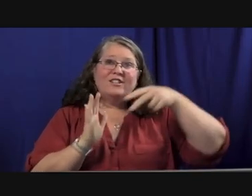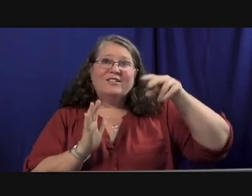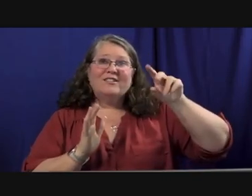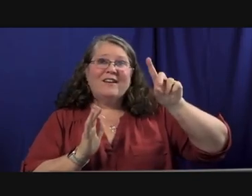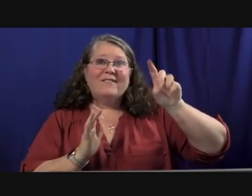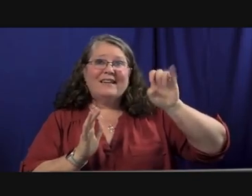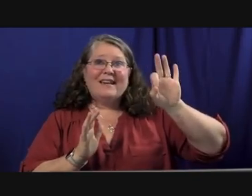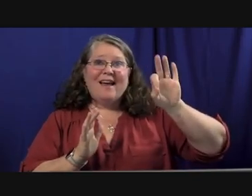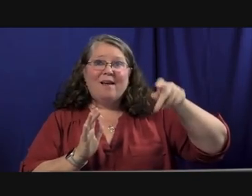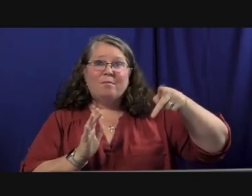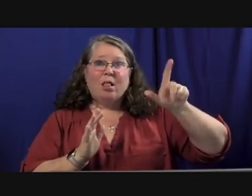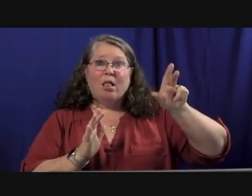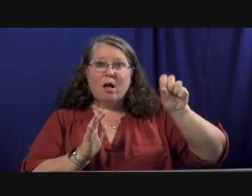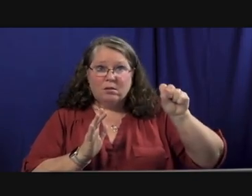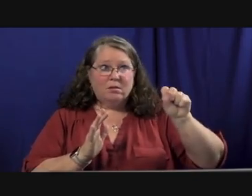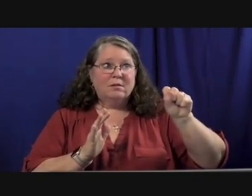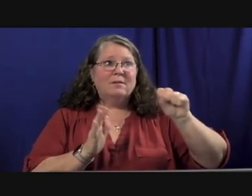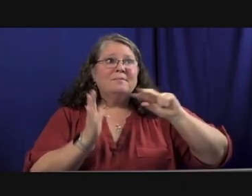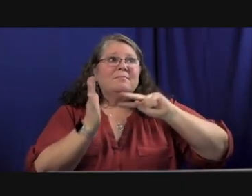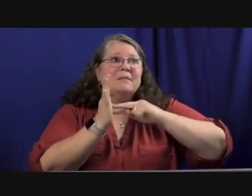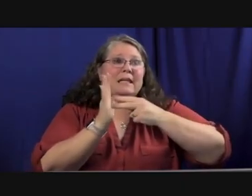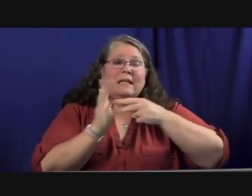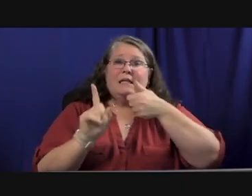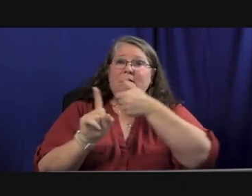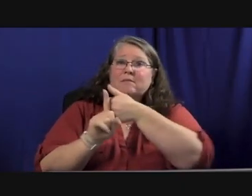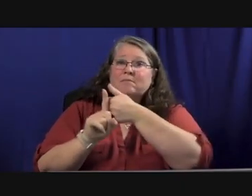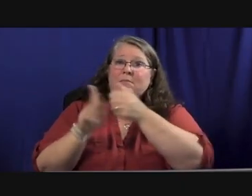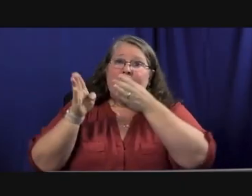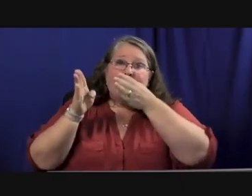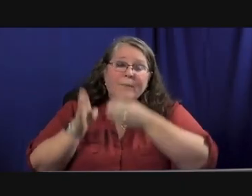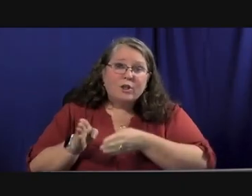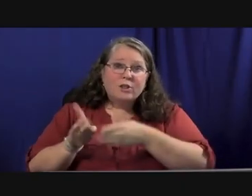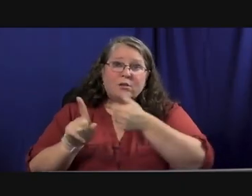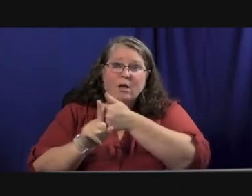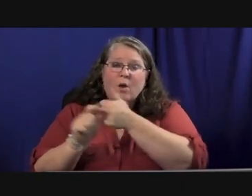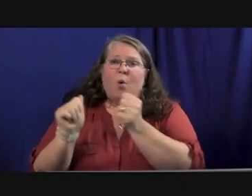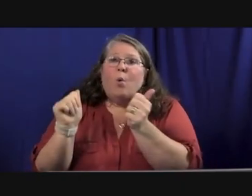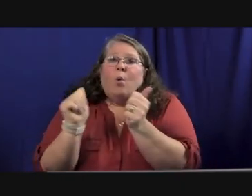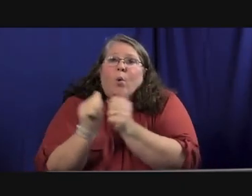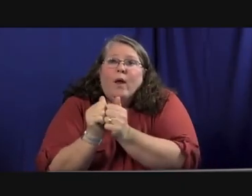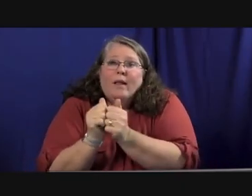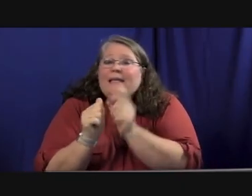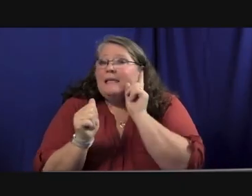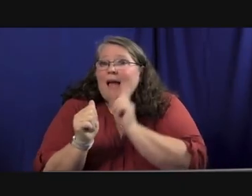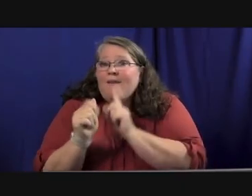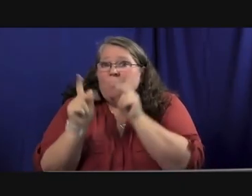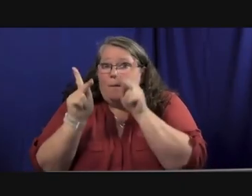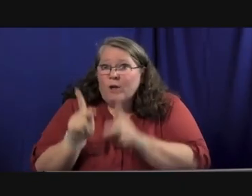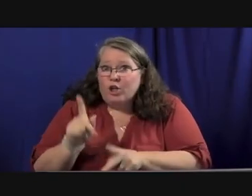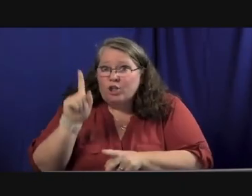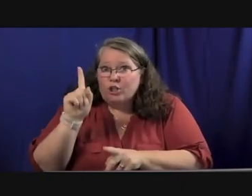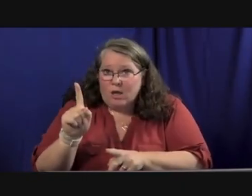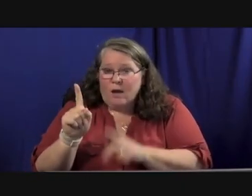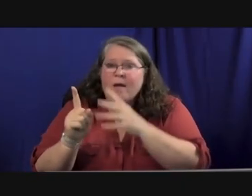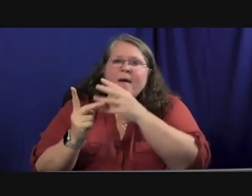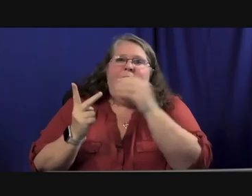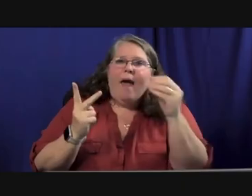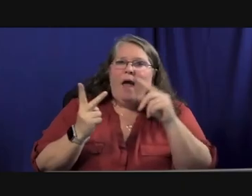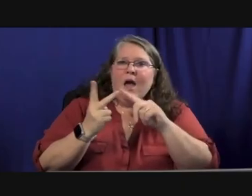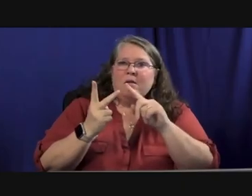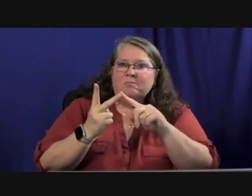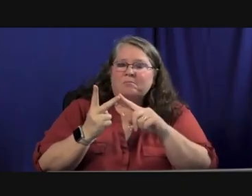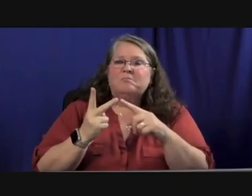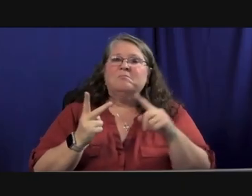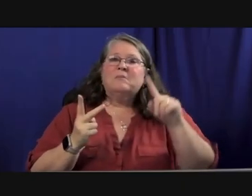presented on a lot of information here. So the definition of deaf plus, this is a deaf person with